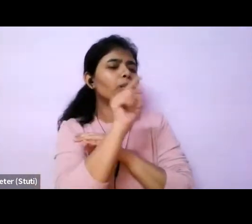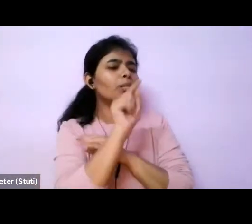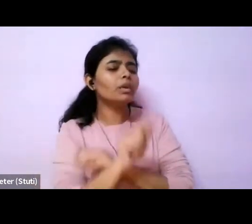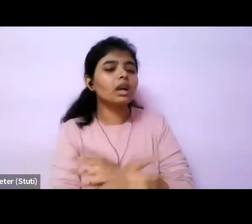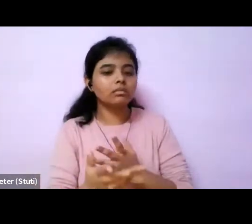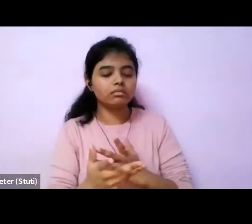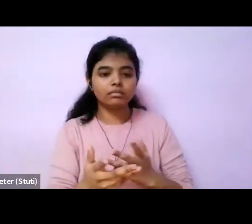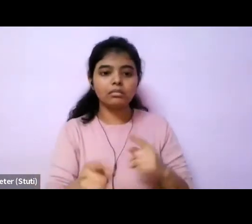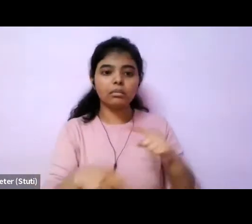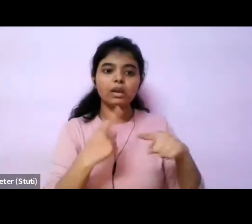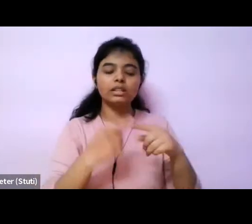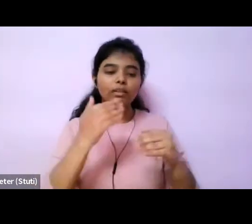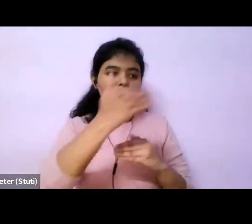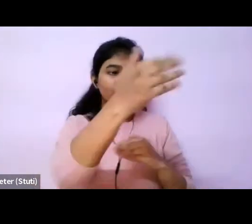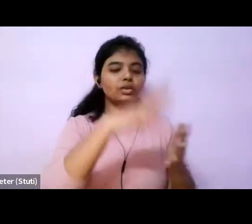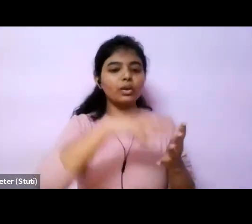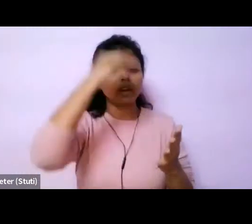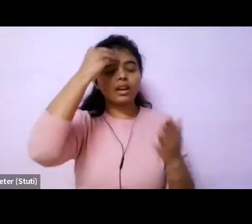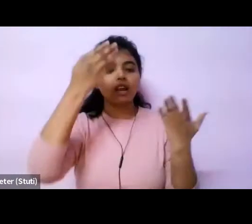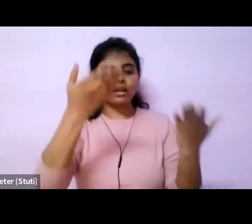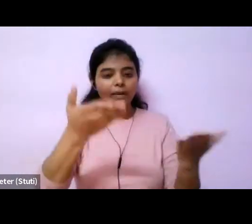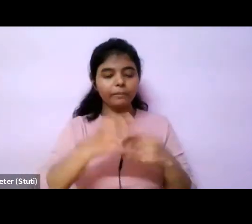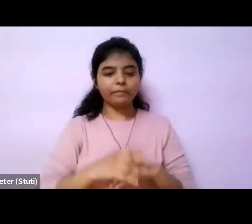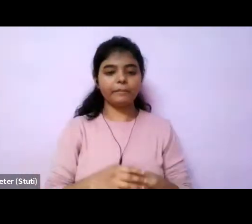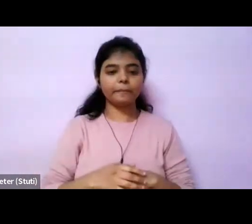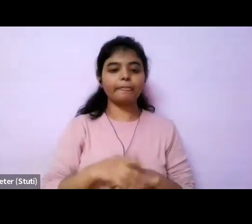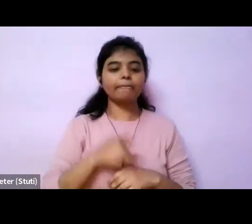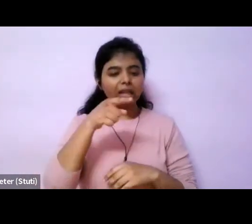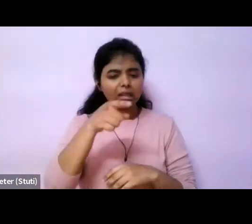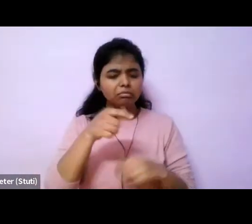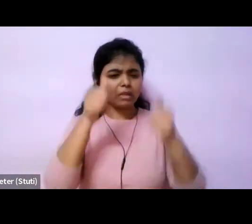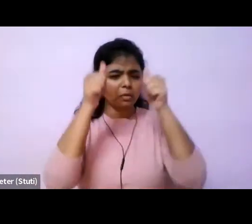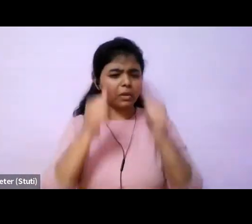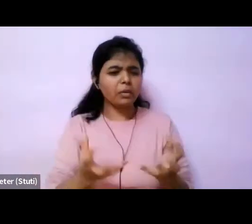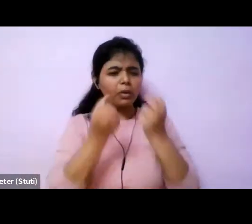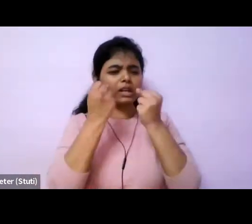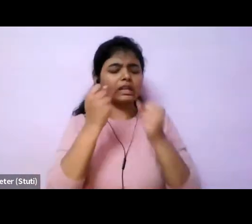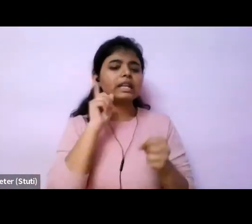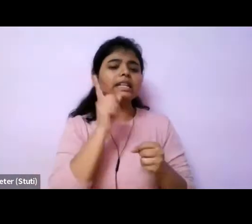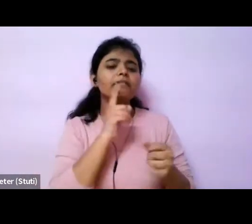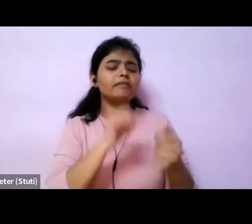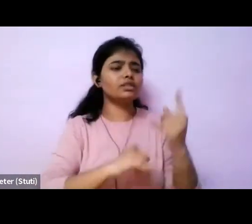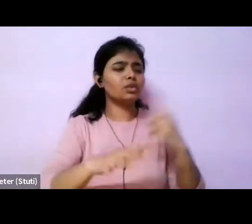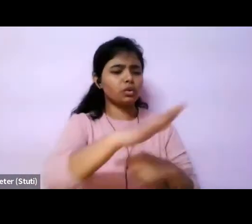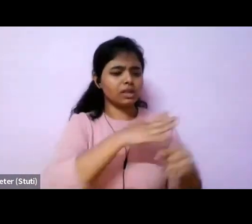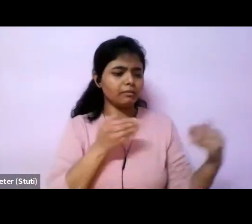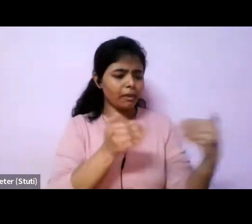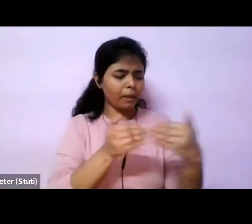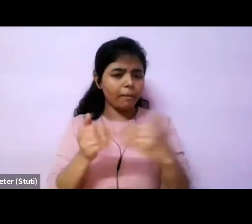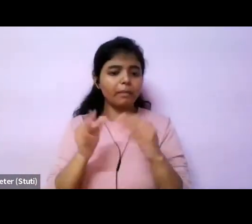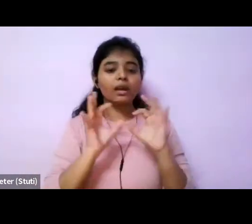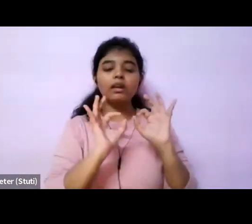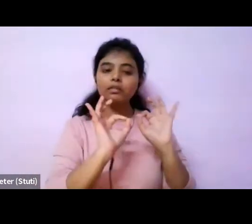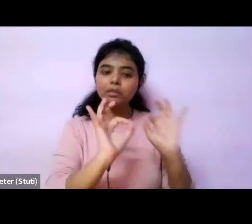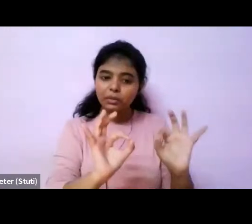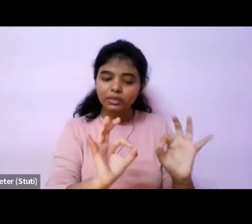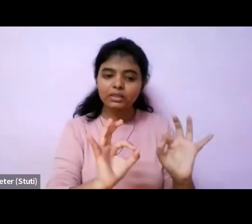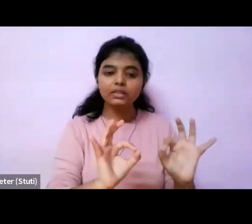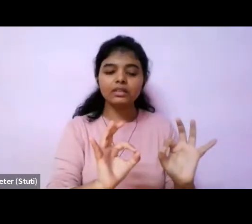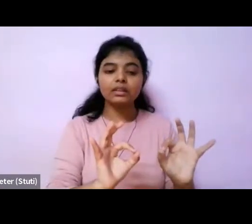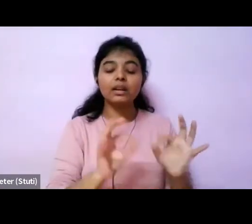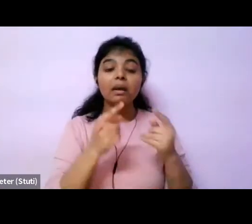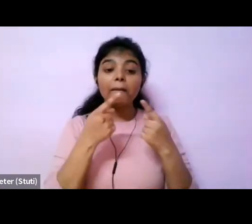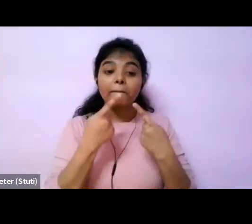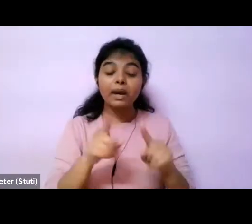his future. That his critical acumen develops as a result of deaf sociality is evident when he no longer accepts definitions